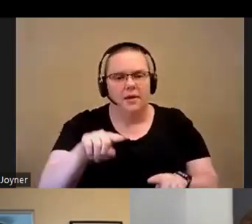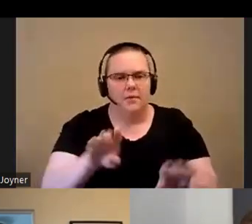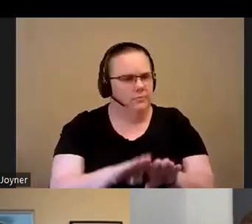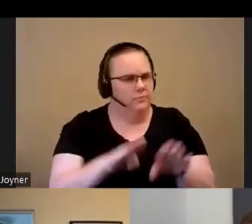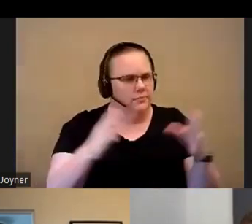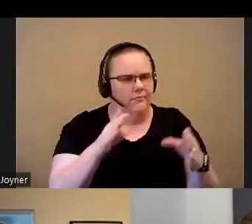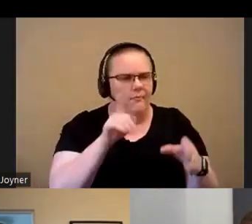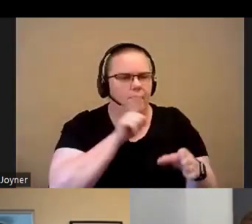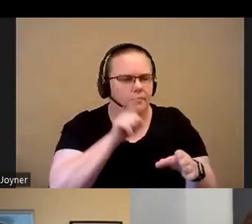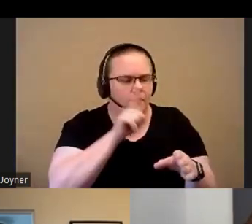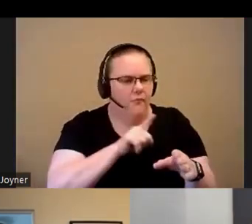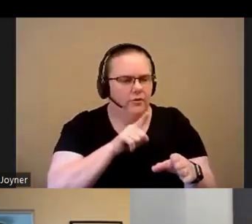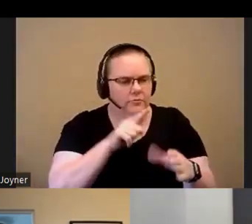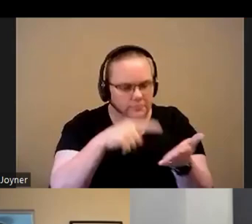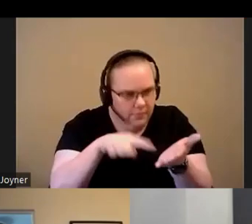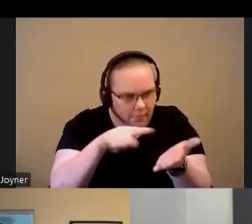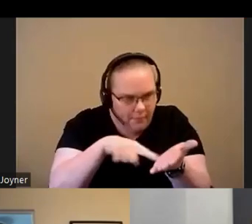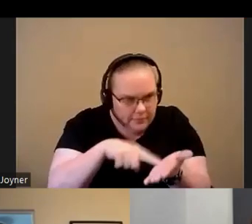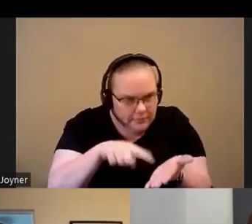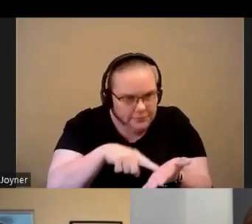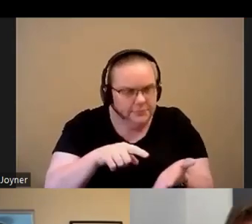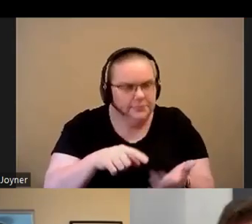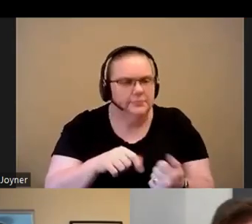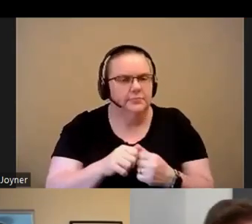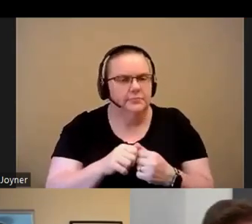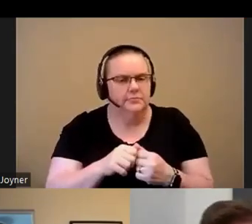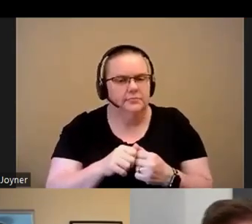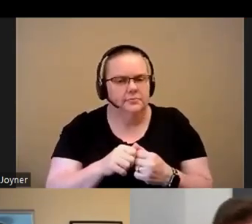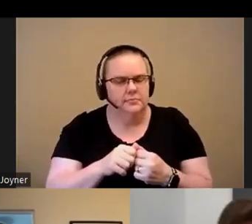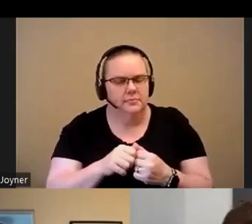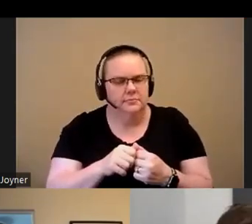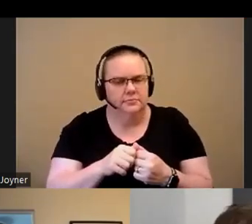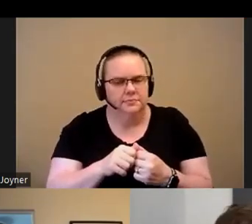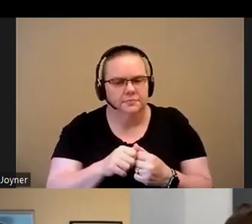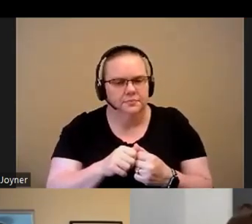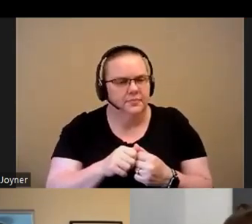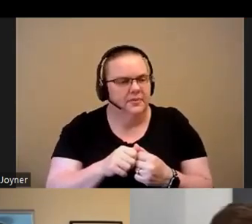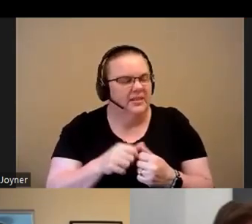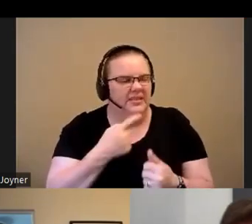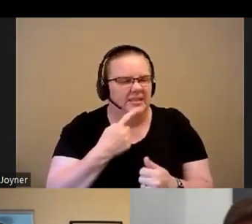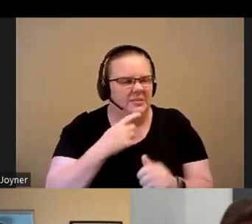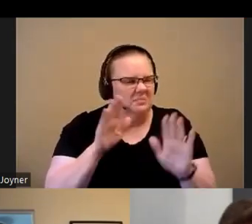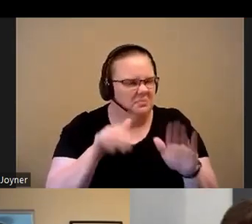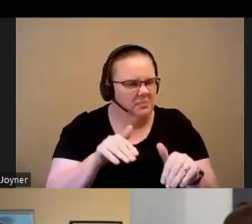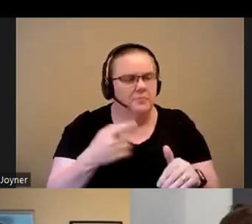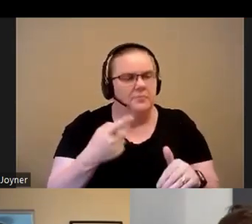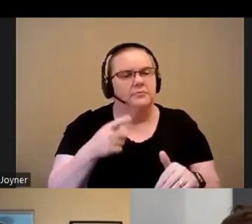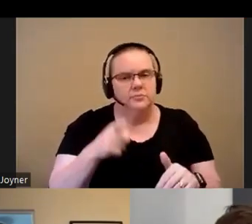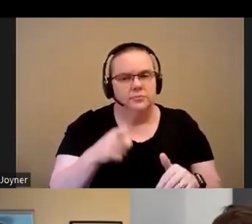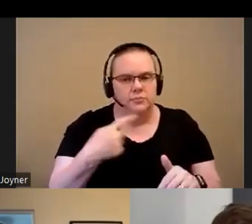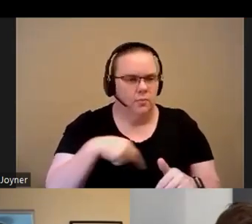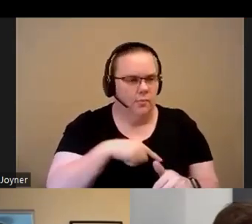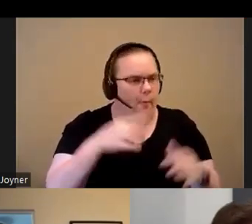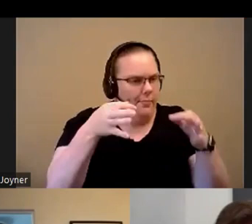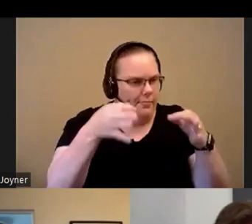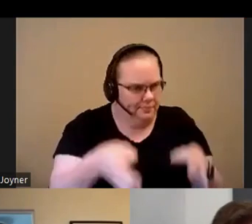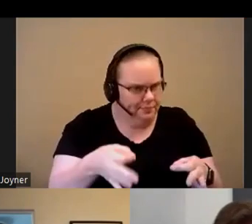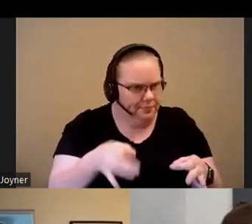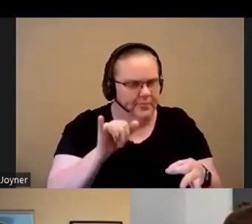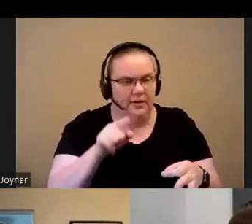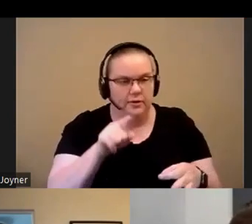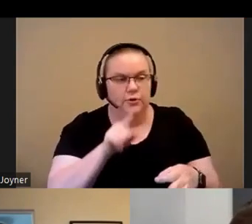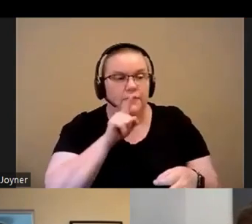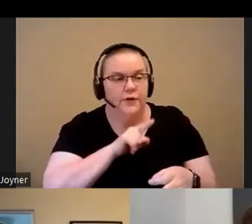fraud investigation and, you know, claim that like we have determined that that you